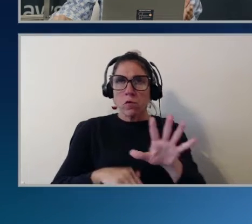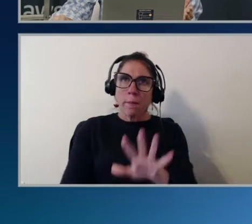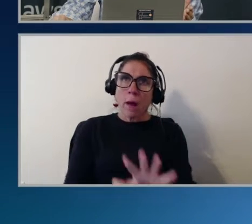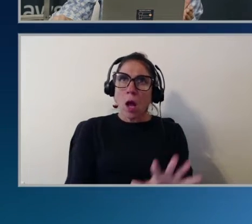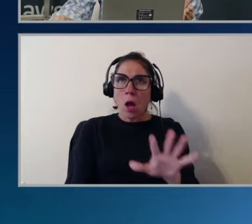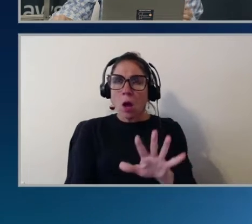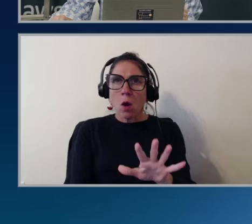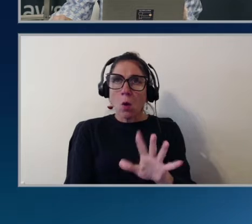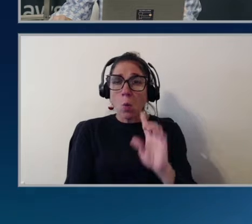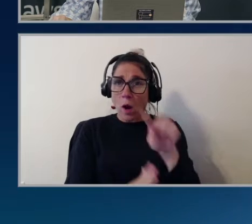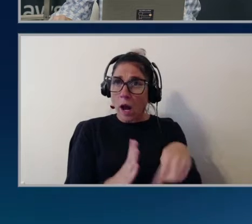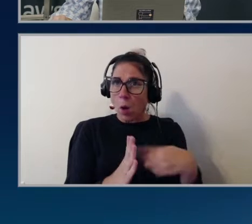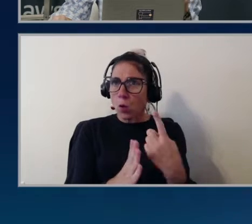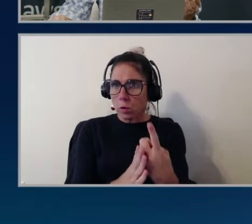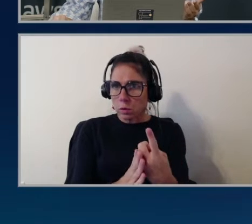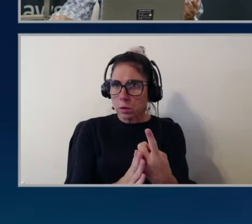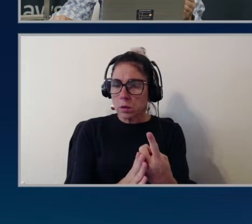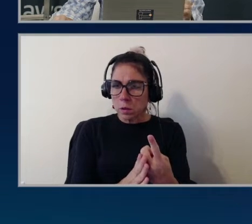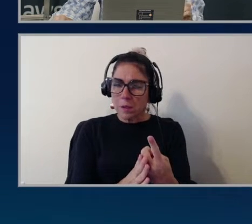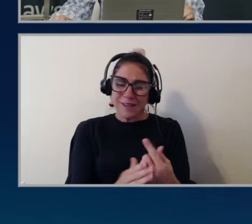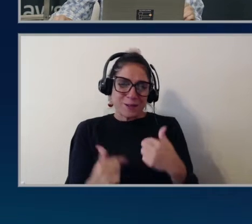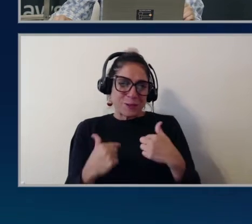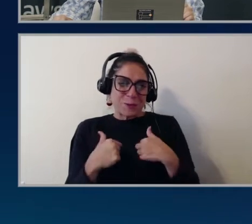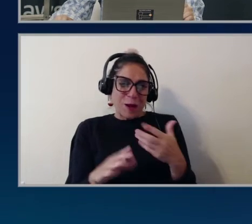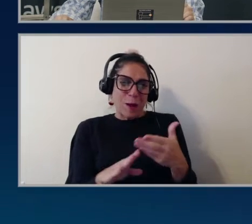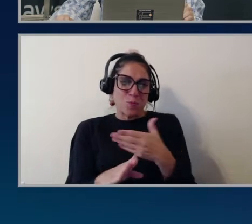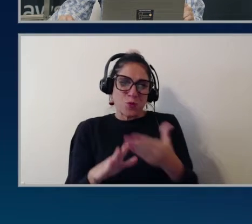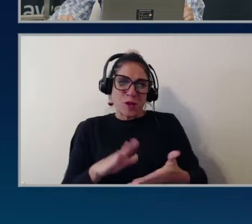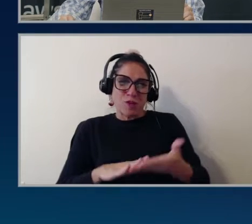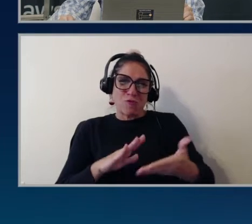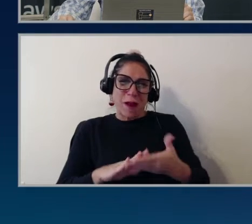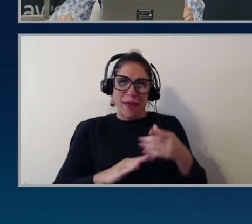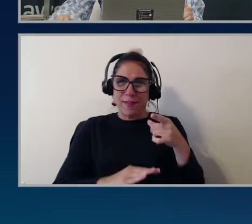close to an hour. So again, I pre-run it.